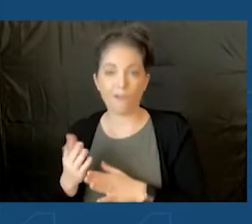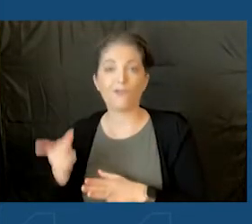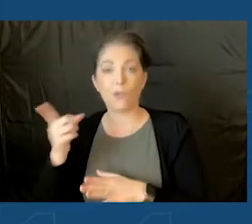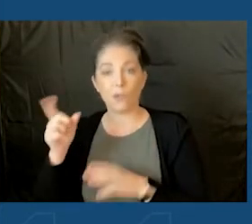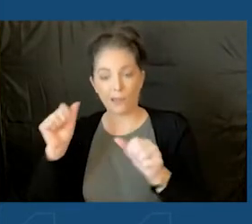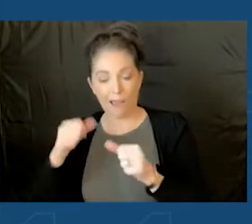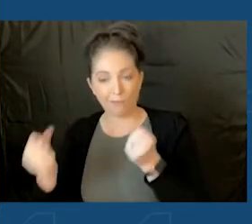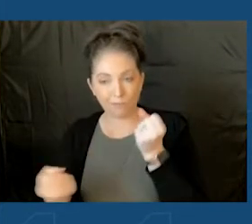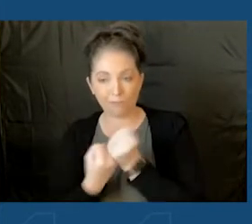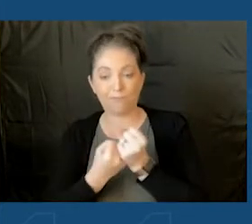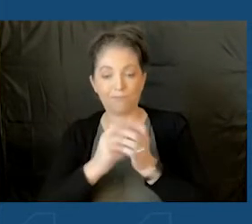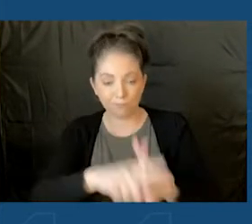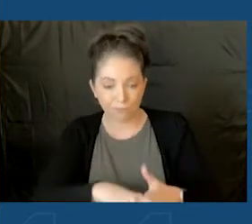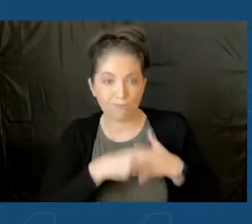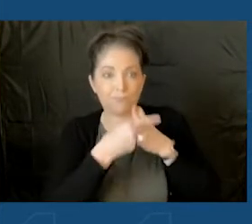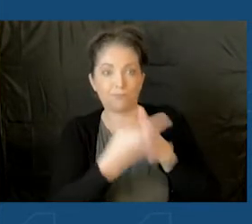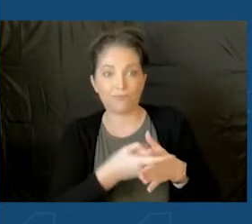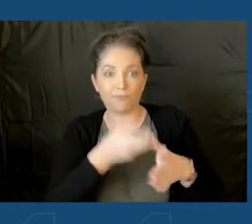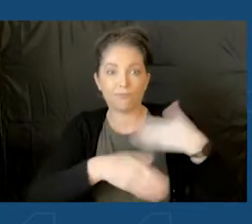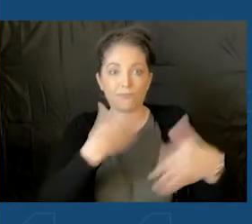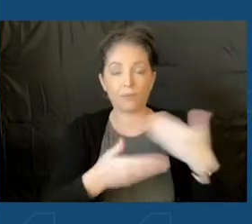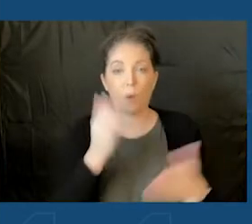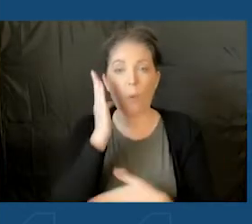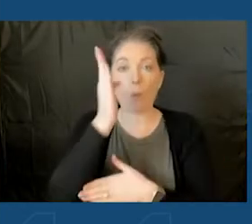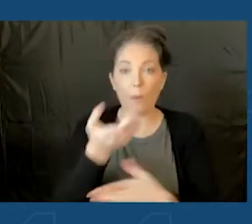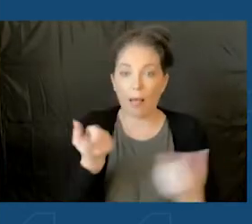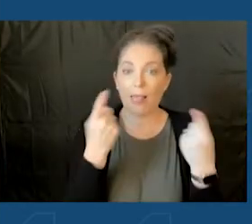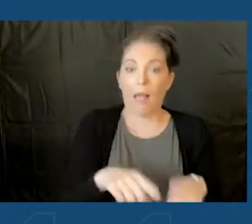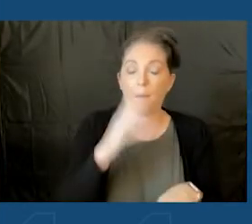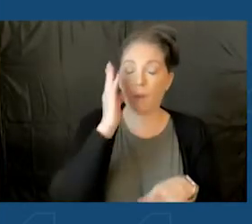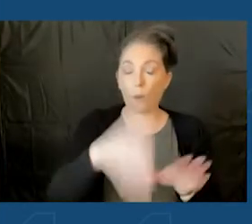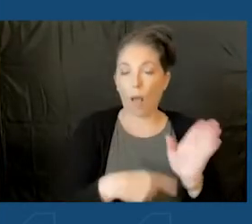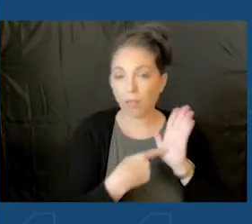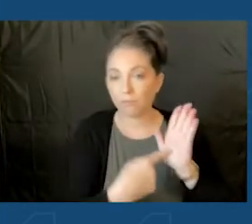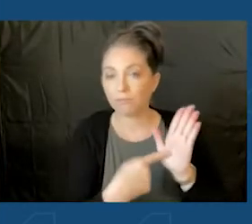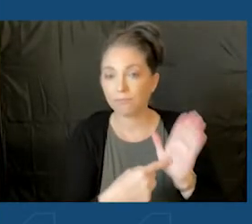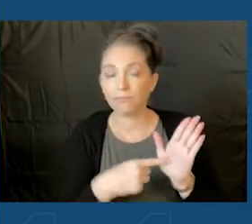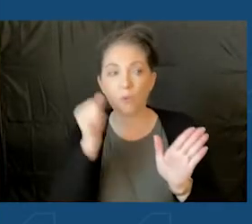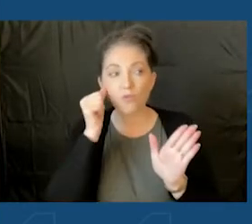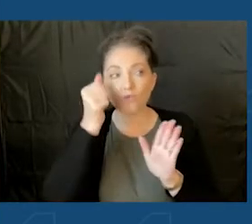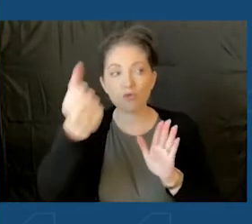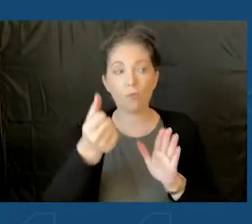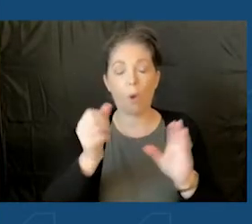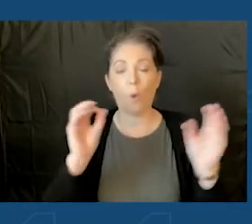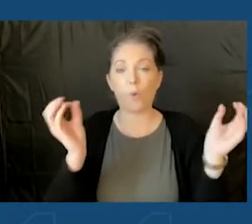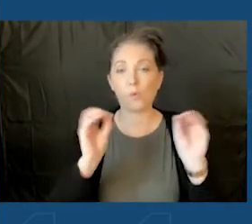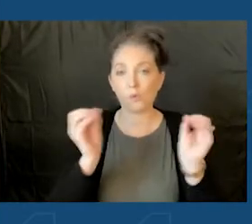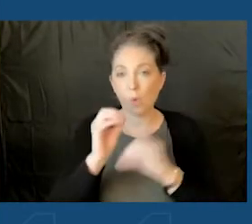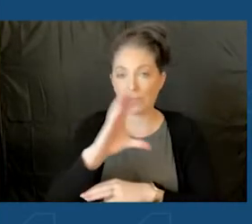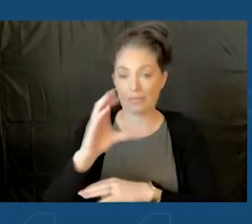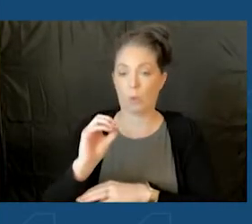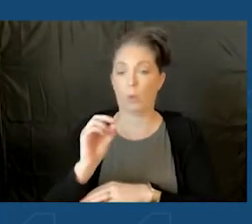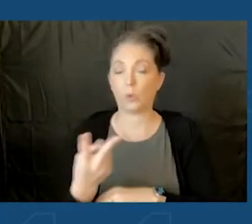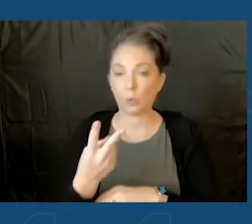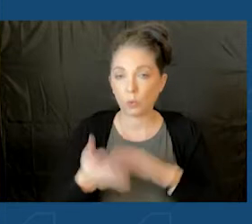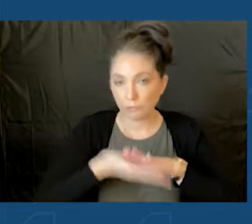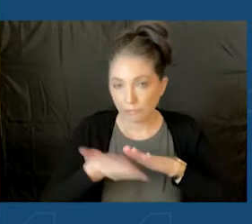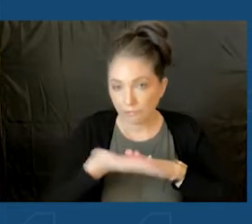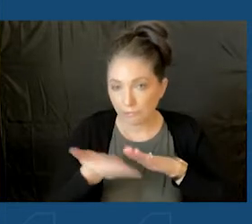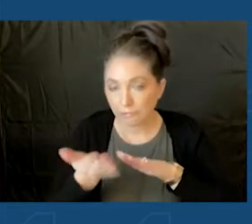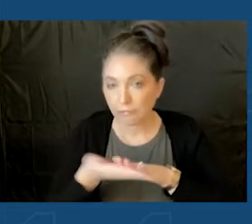finally, and it will be built, and it will be a model of tomorrow's zero emissions bus operations with full